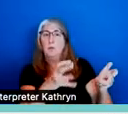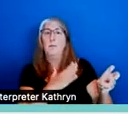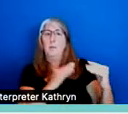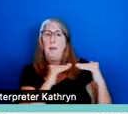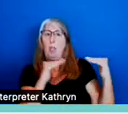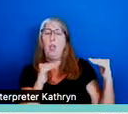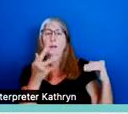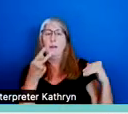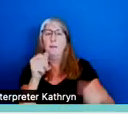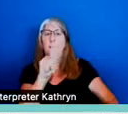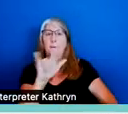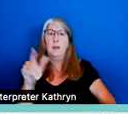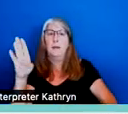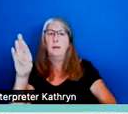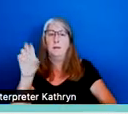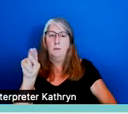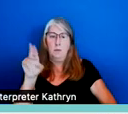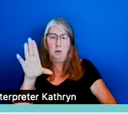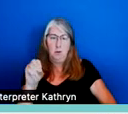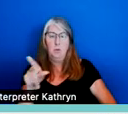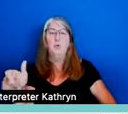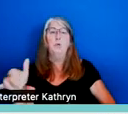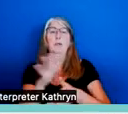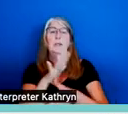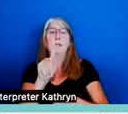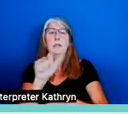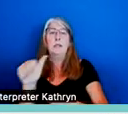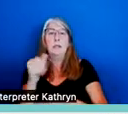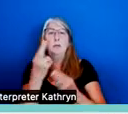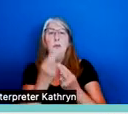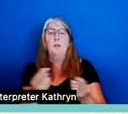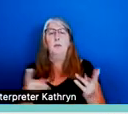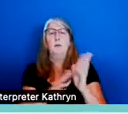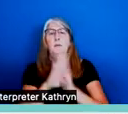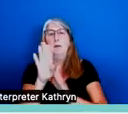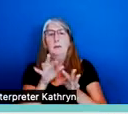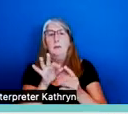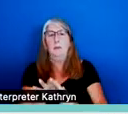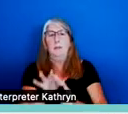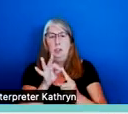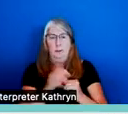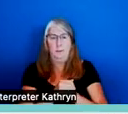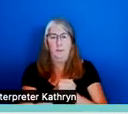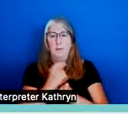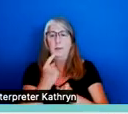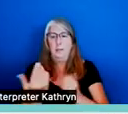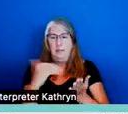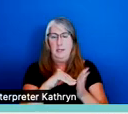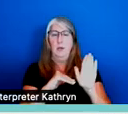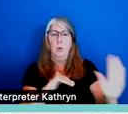Bronco, NRCDV's Senior TA and Resource Development Specialist. Let me repeat Patty's